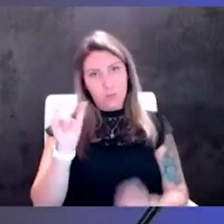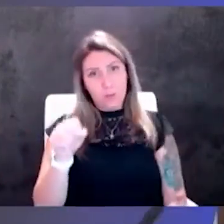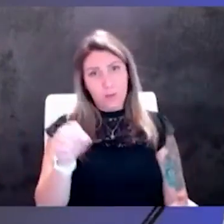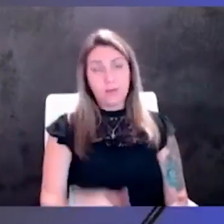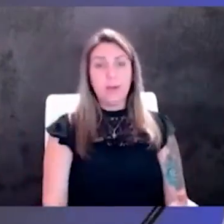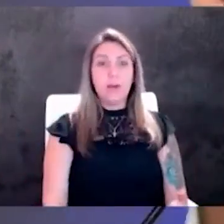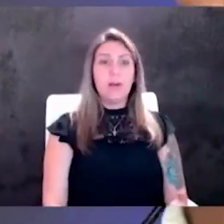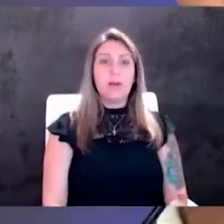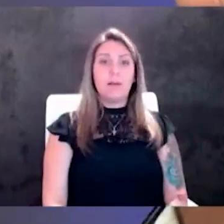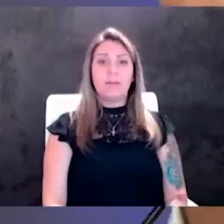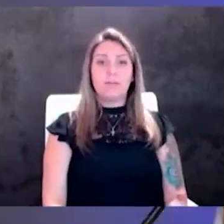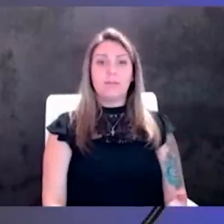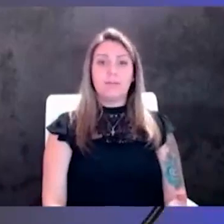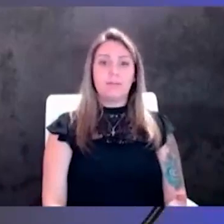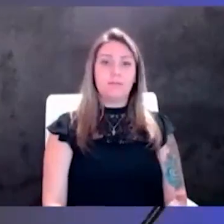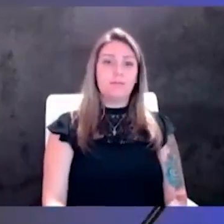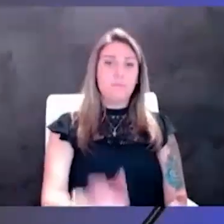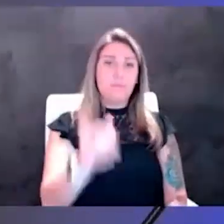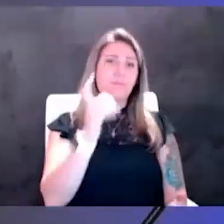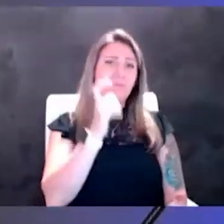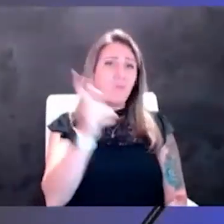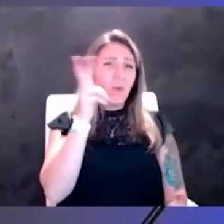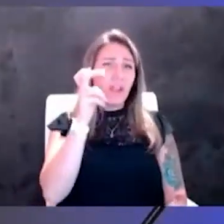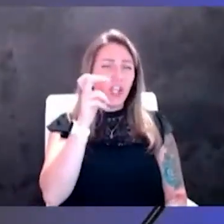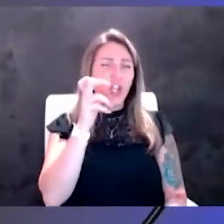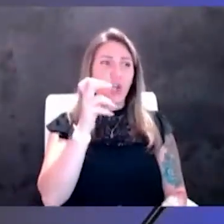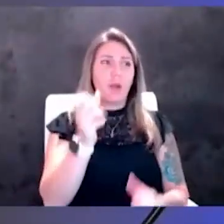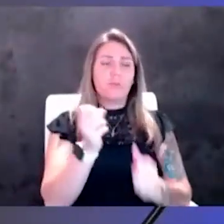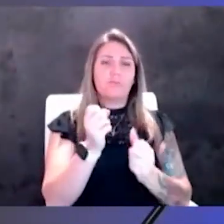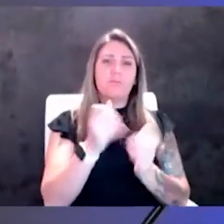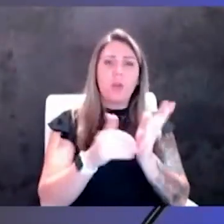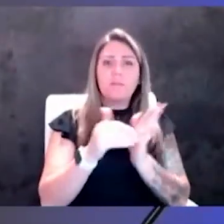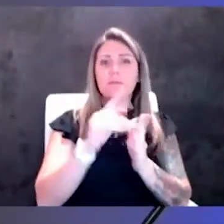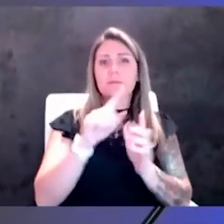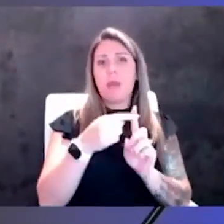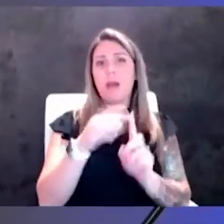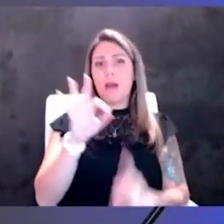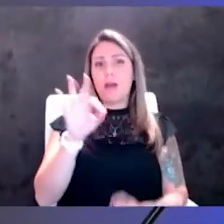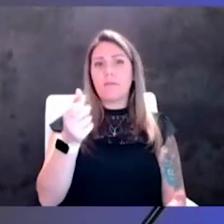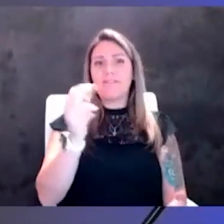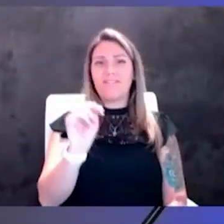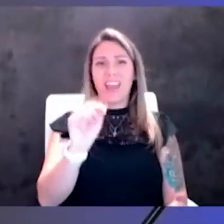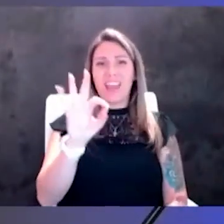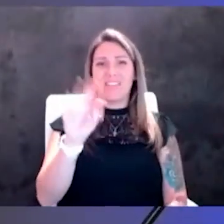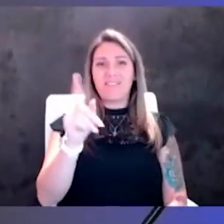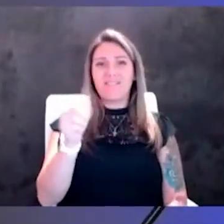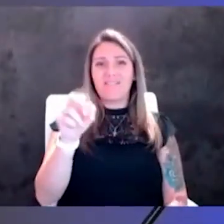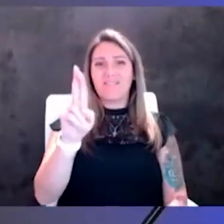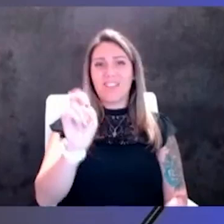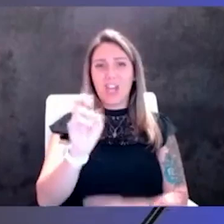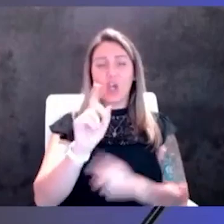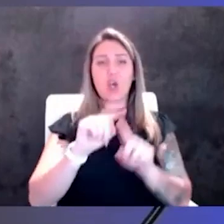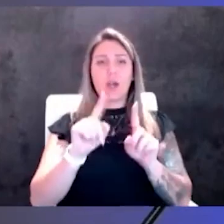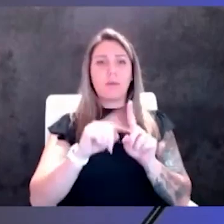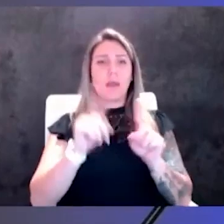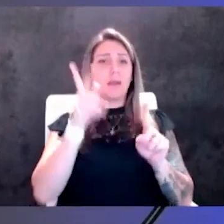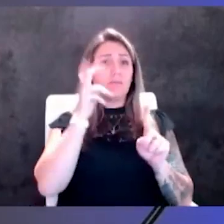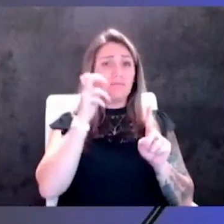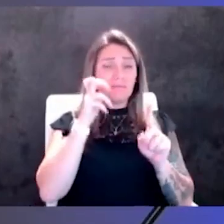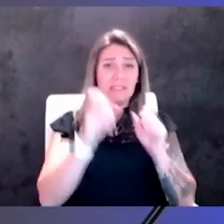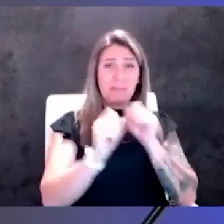of fanfare in the media about this, but your government actually is